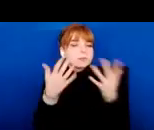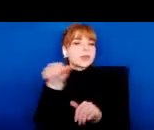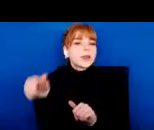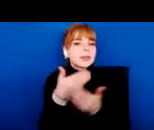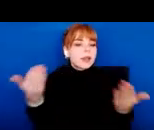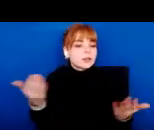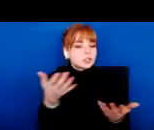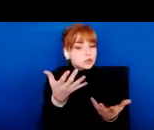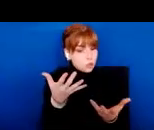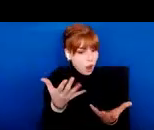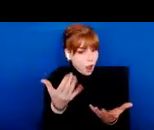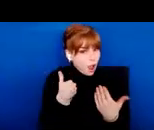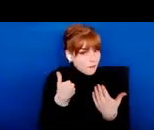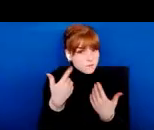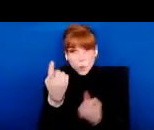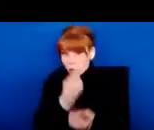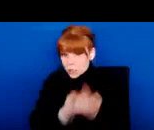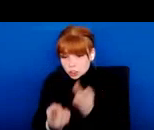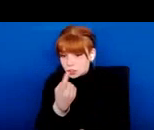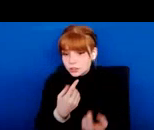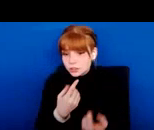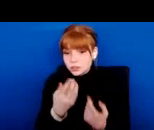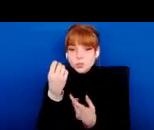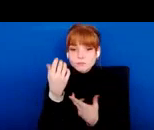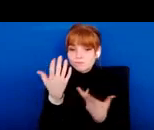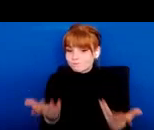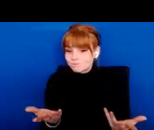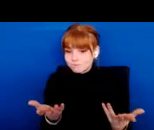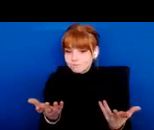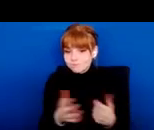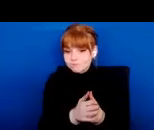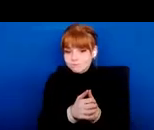other questions that people have?